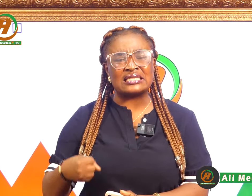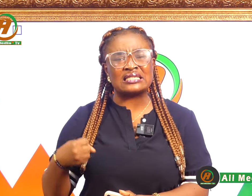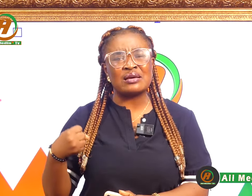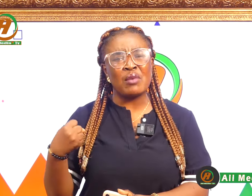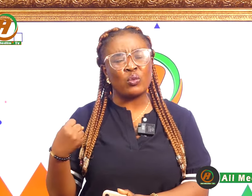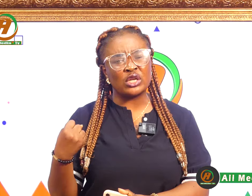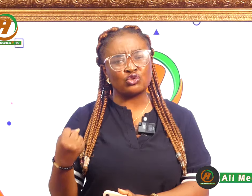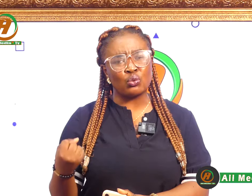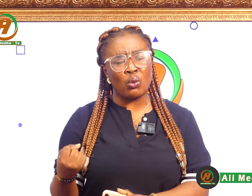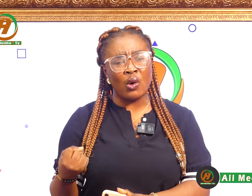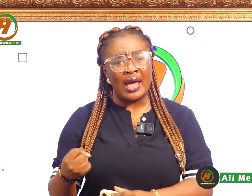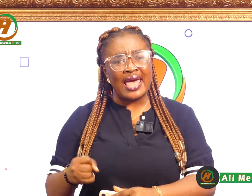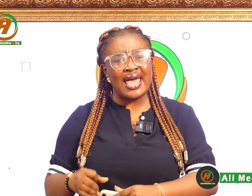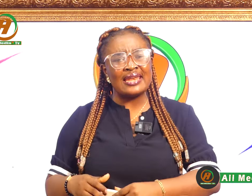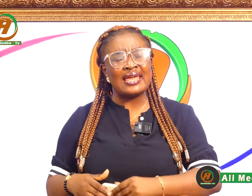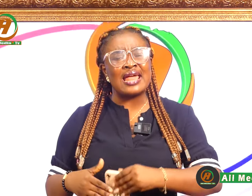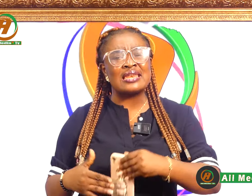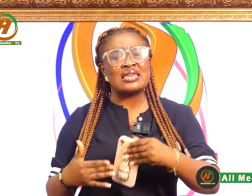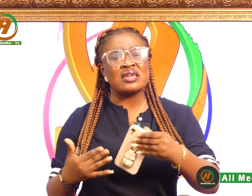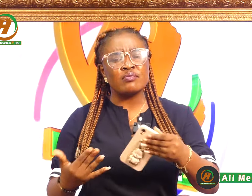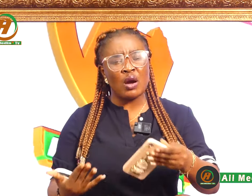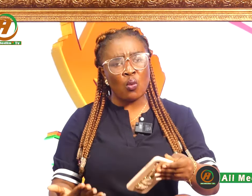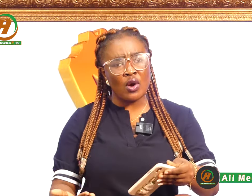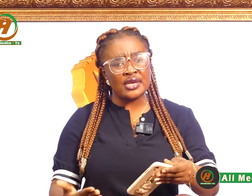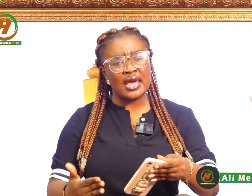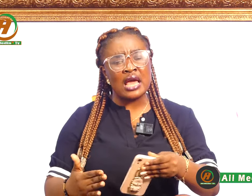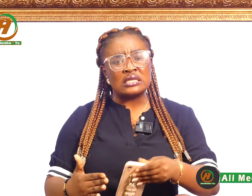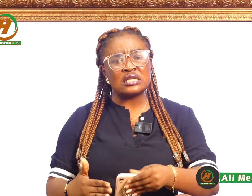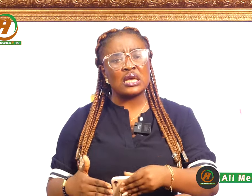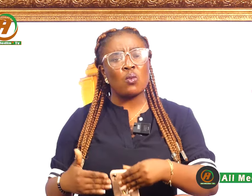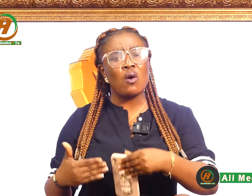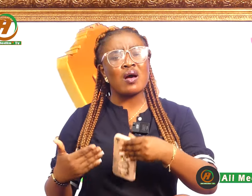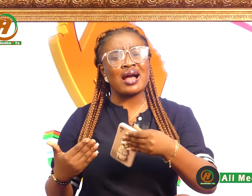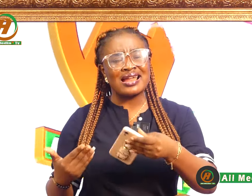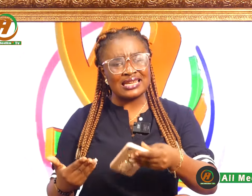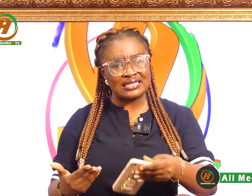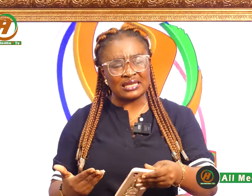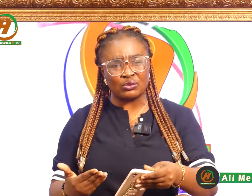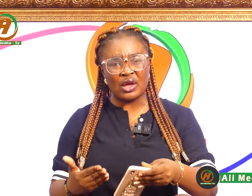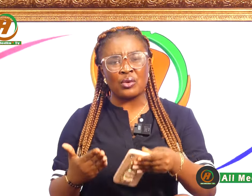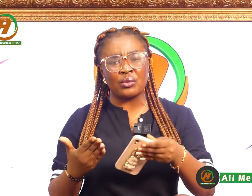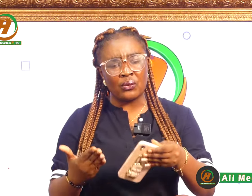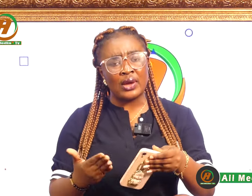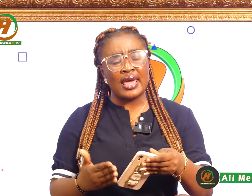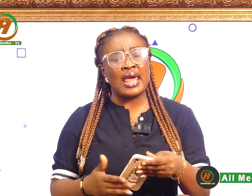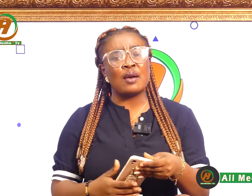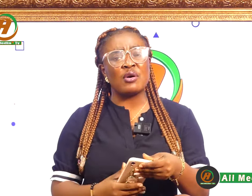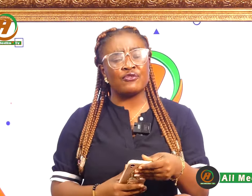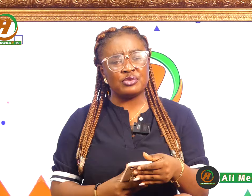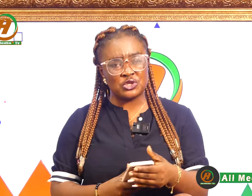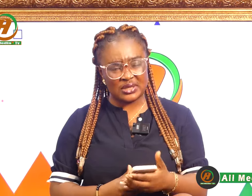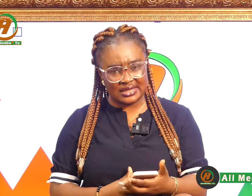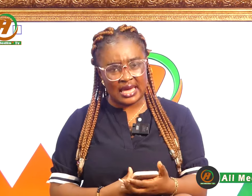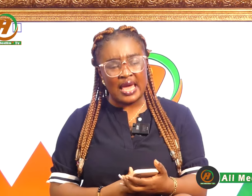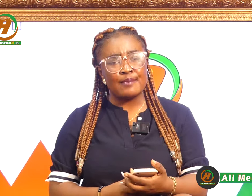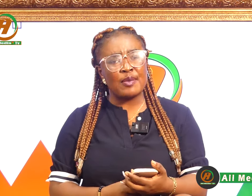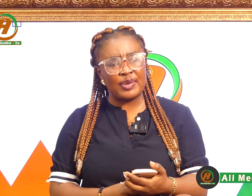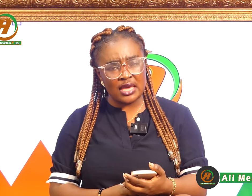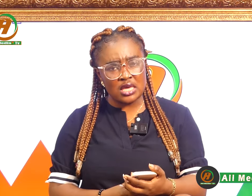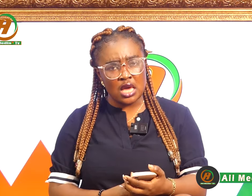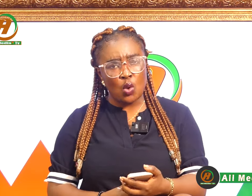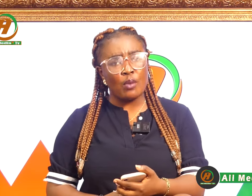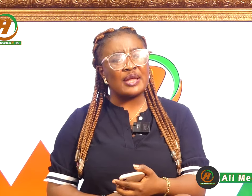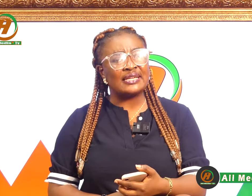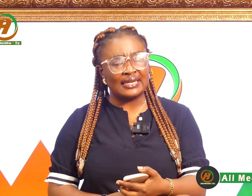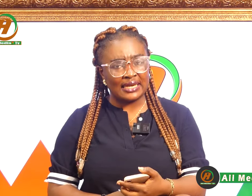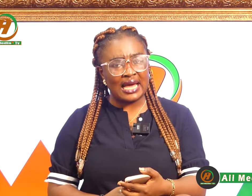Na ensema wode to wo. Eni eniema wo ye. Sene wo kanensem. Eno ena mafubi chwese.